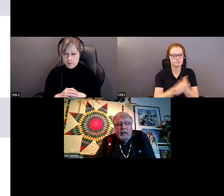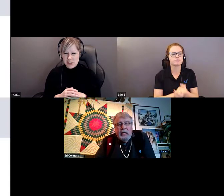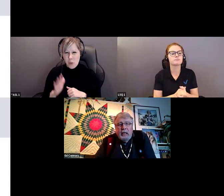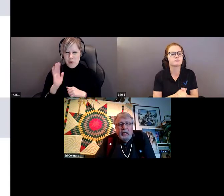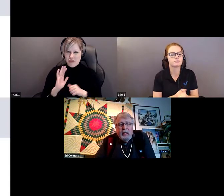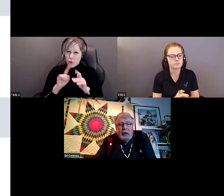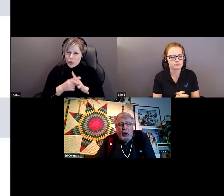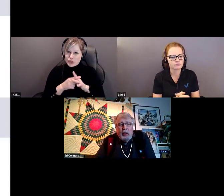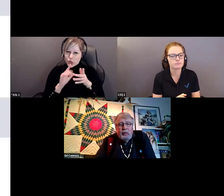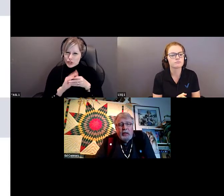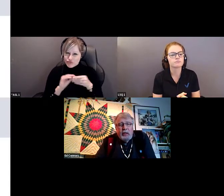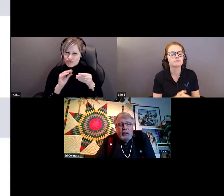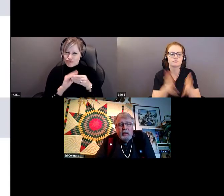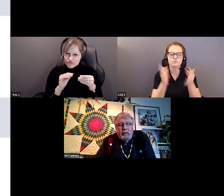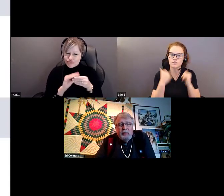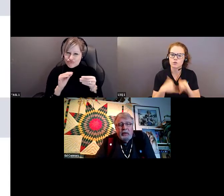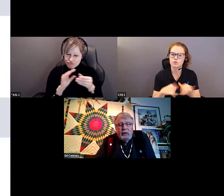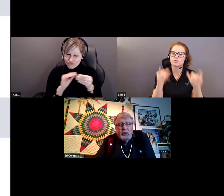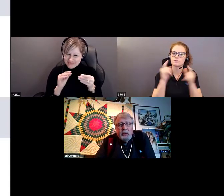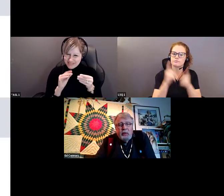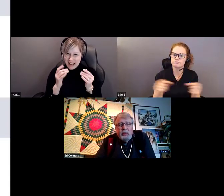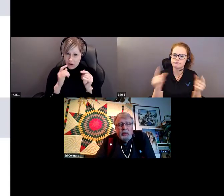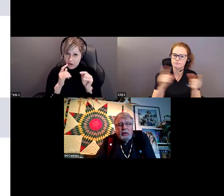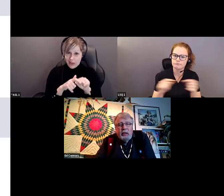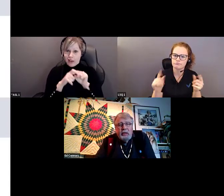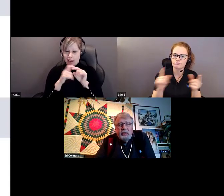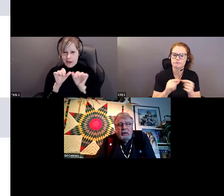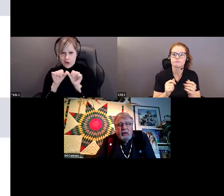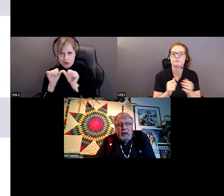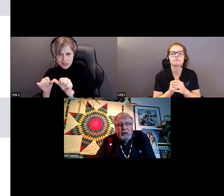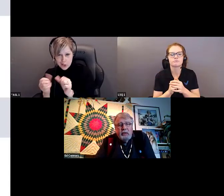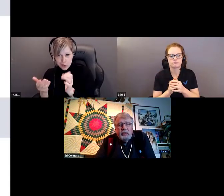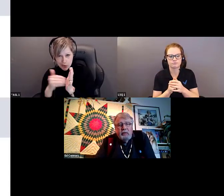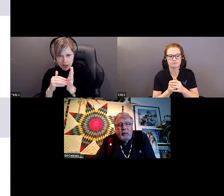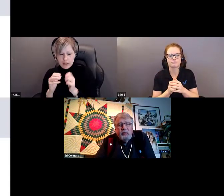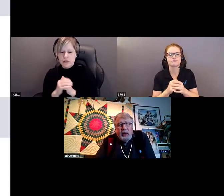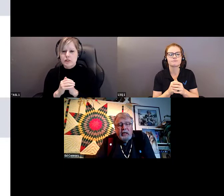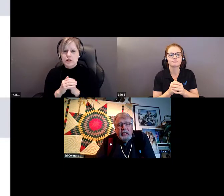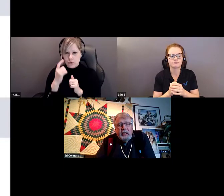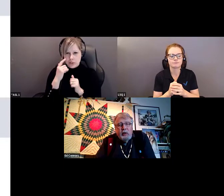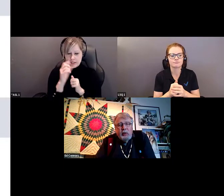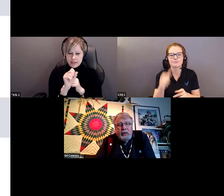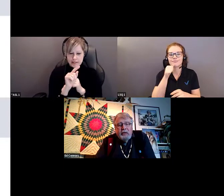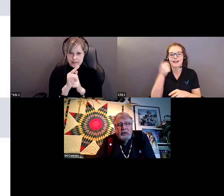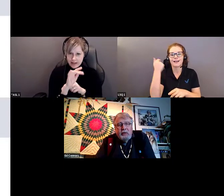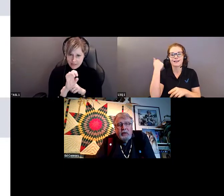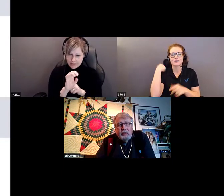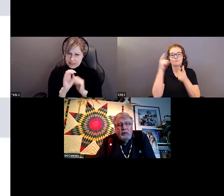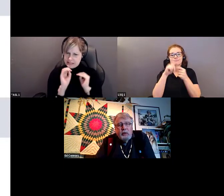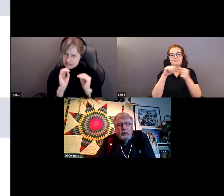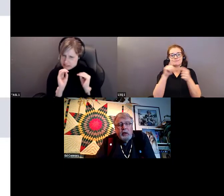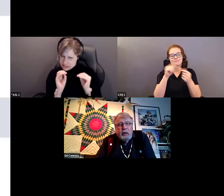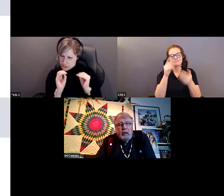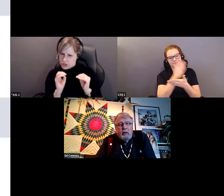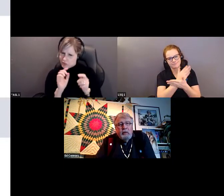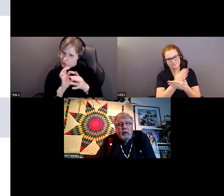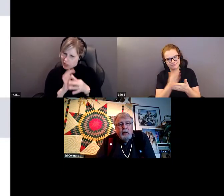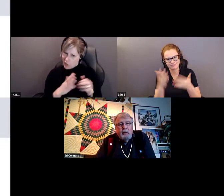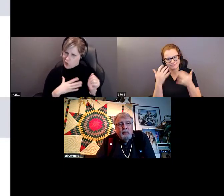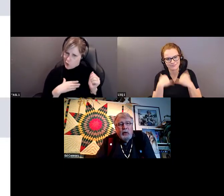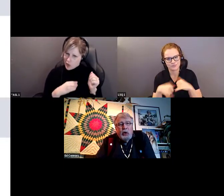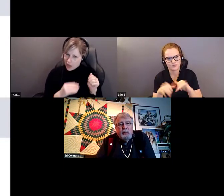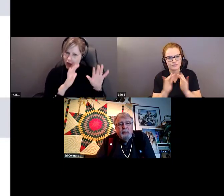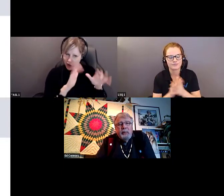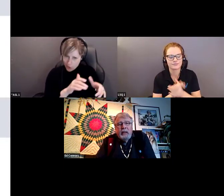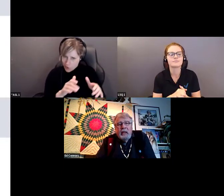off. Given all of what Stephanie has shared with you in the teachings now that she's provided and your reflections that you're